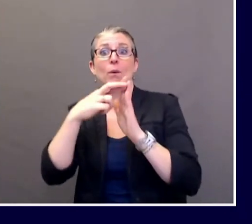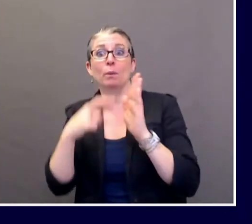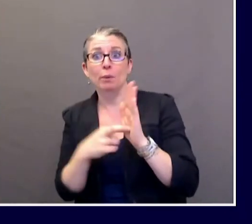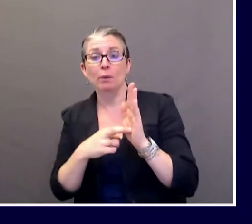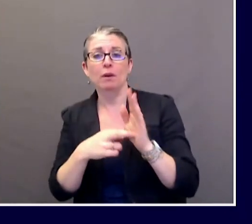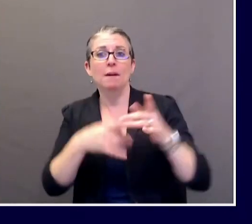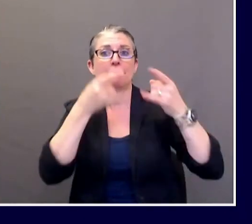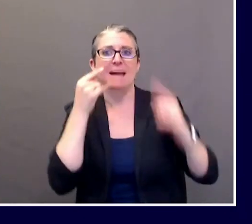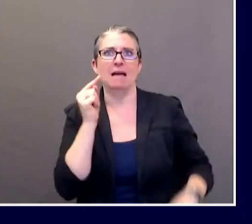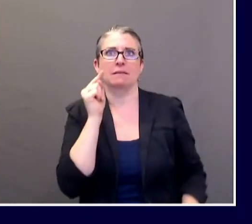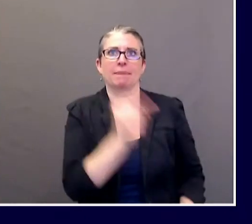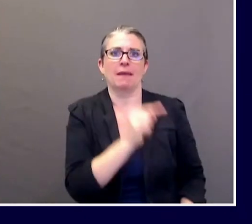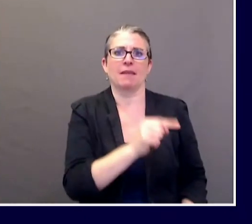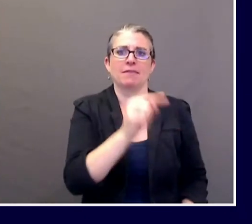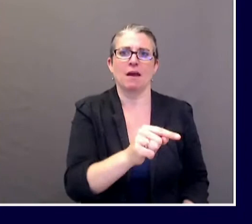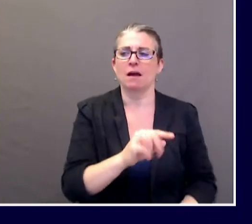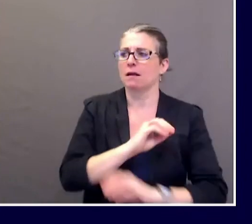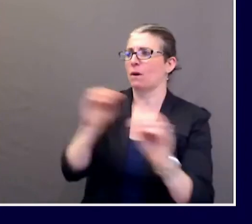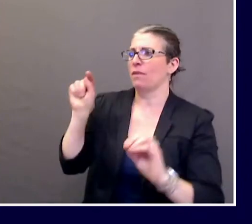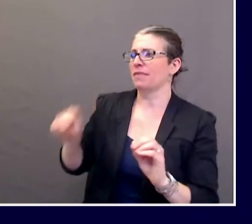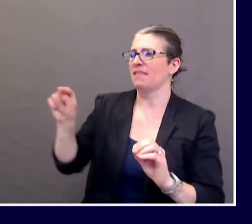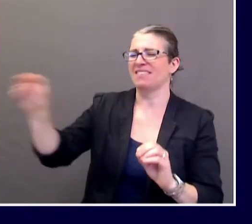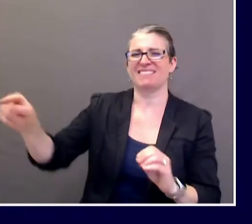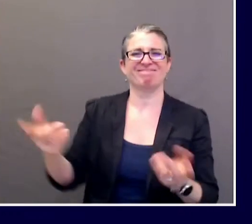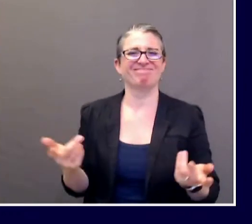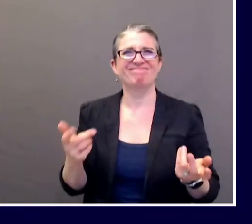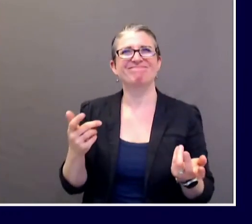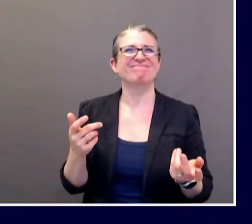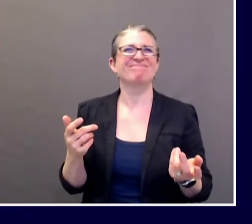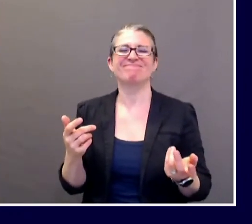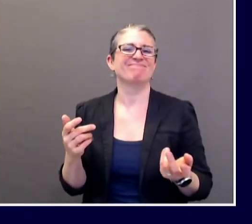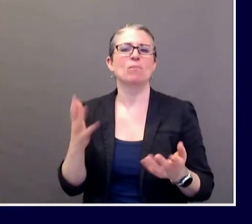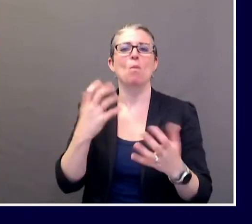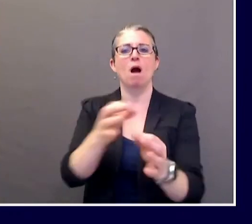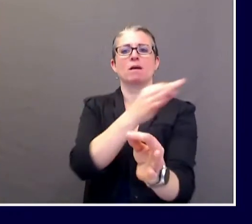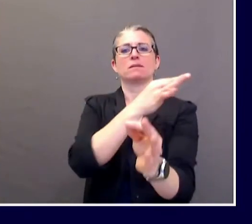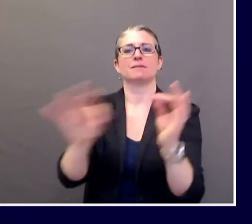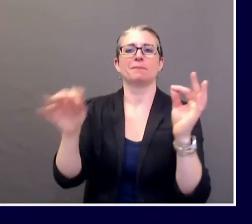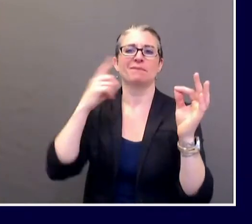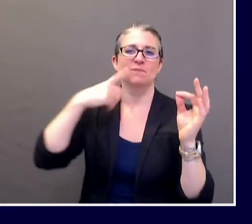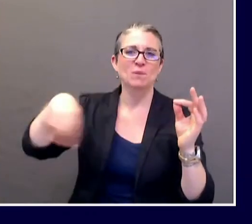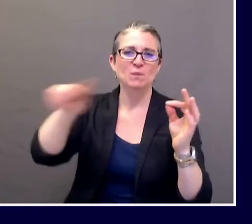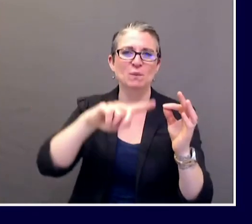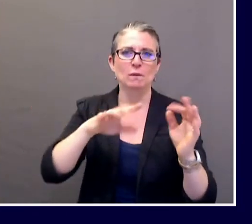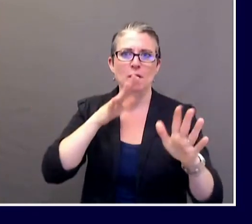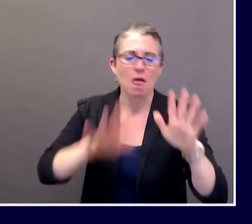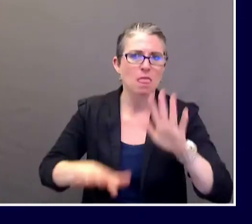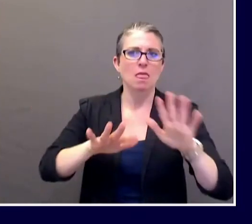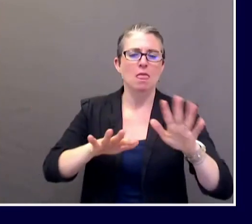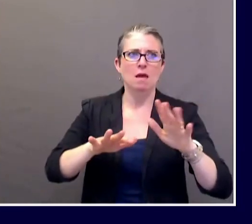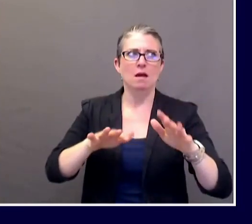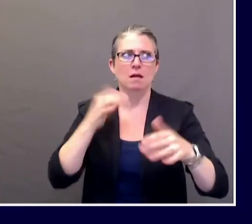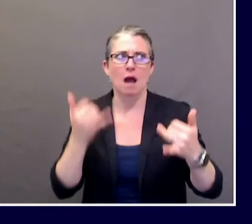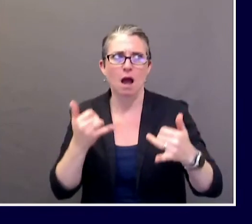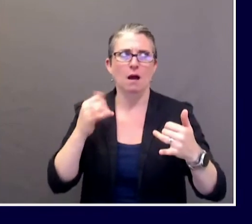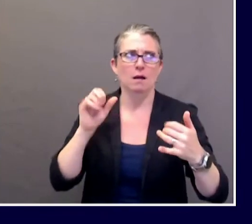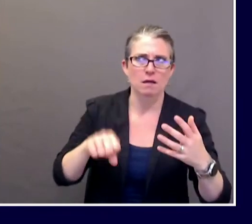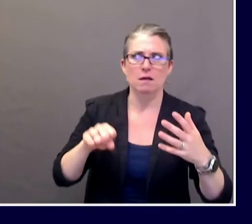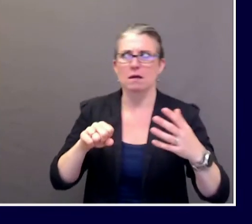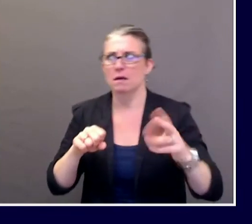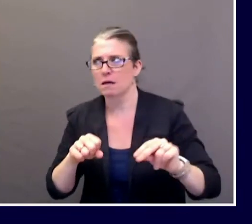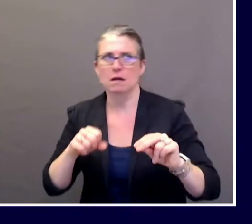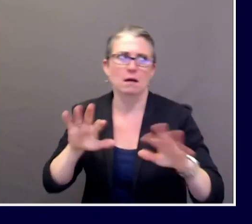was not the kind of ambiguity about, well, I'm outside a store, there's a line, there's no 6 feet distance, what should I do? We want to